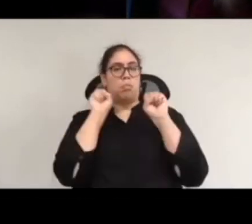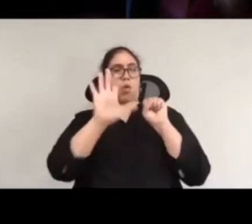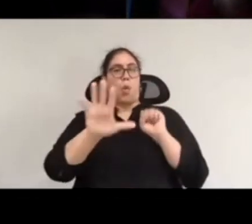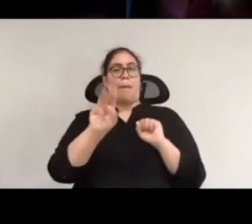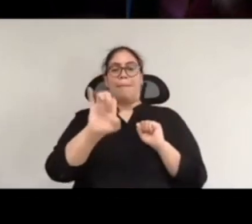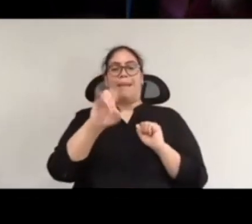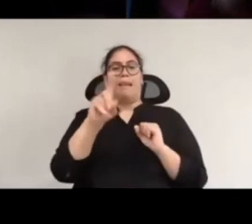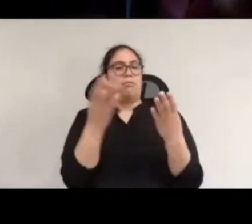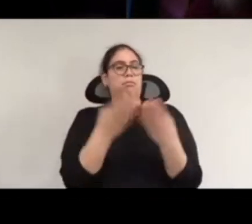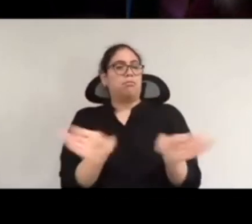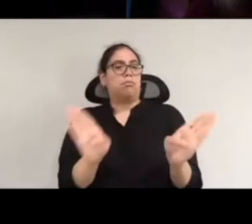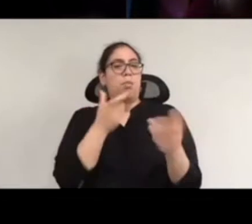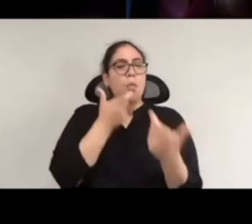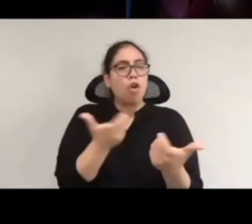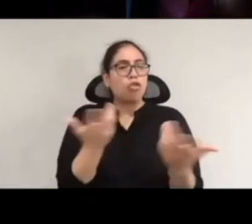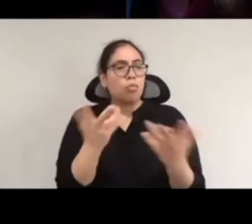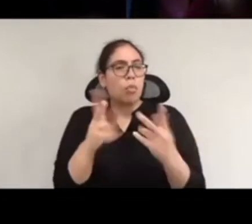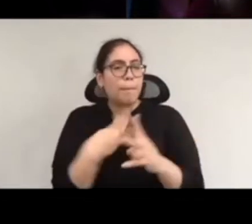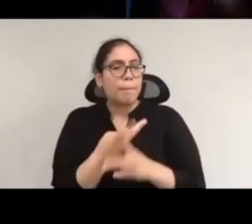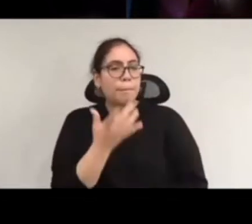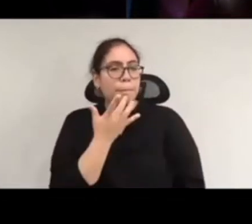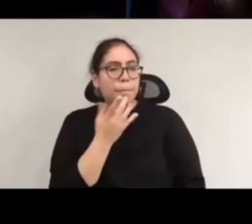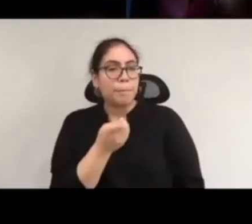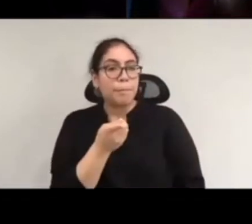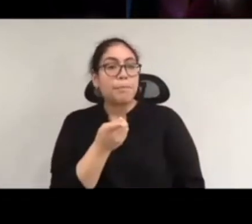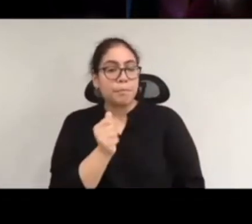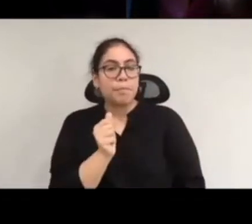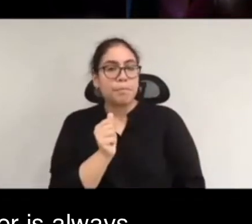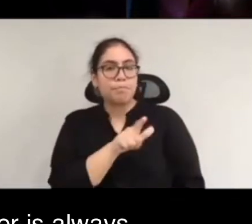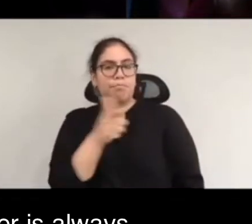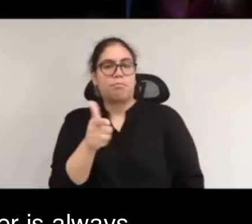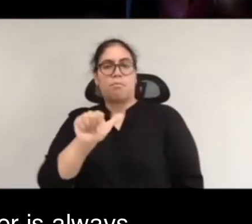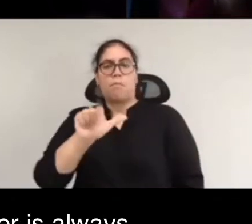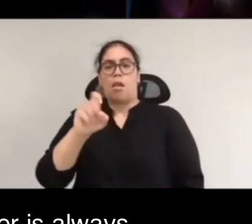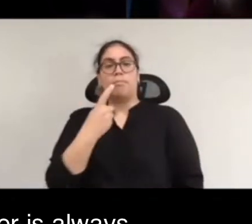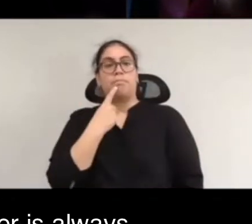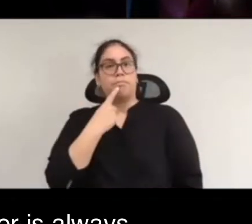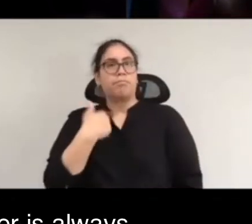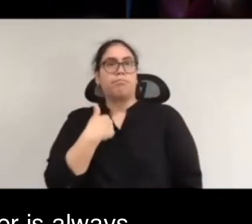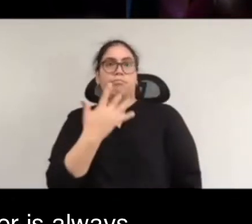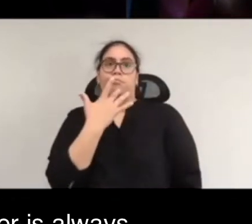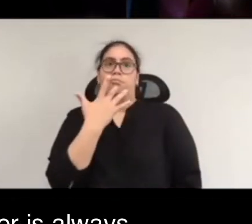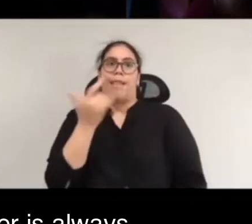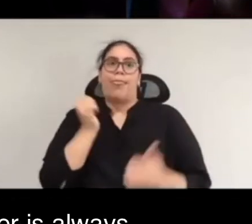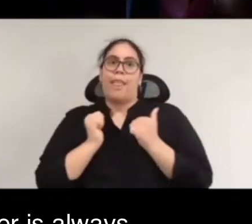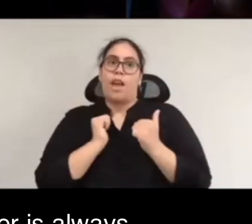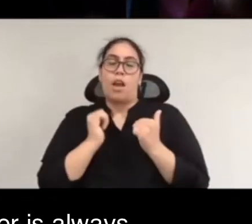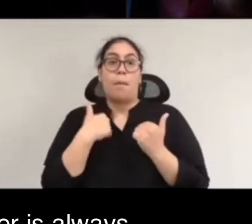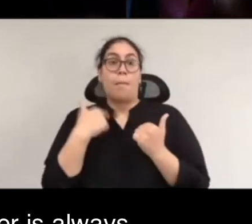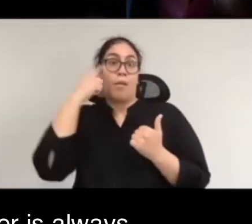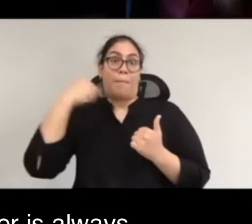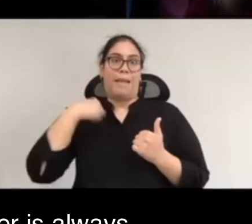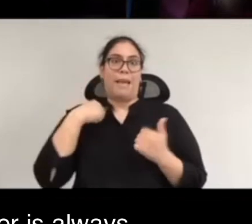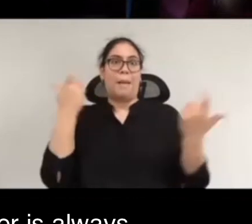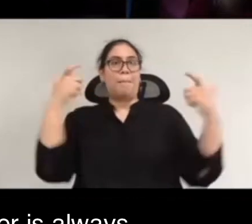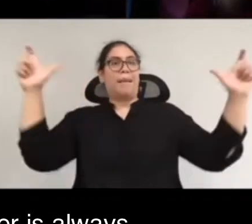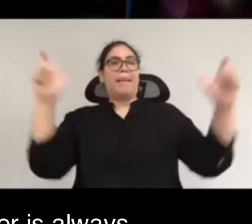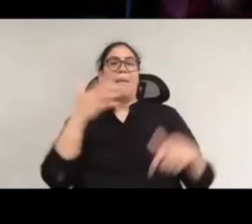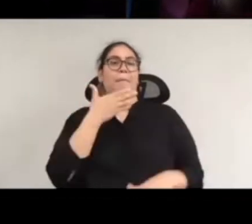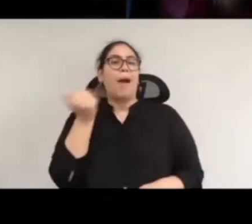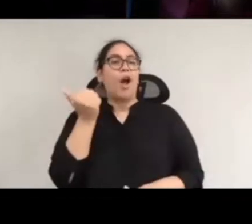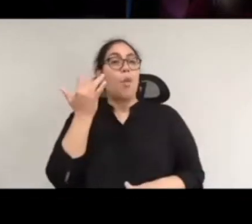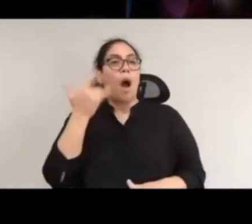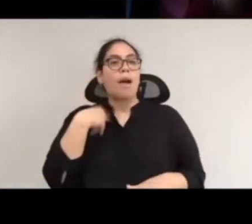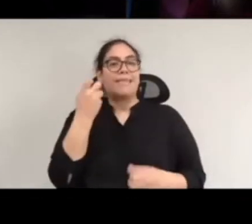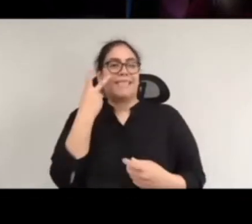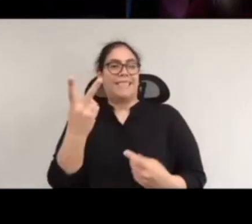think I definitely prefer the theater because it's a bigger screen, and for me, bigger is always better because I can see more.